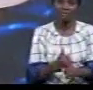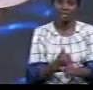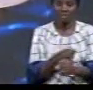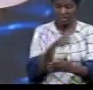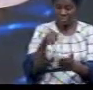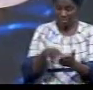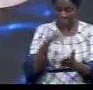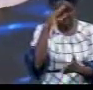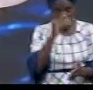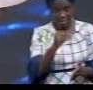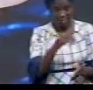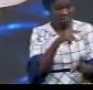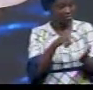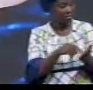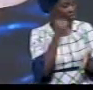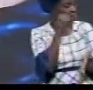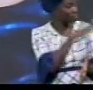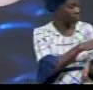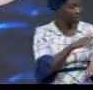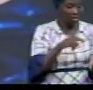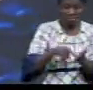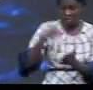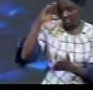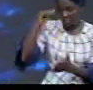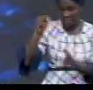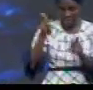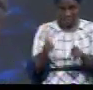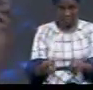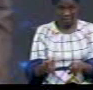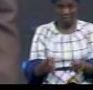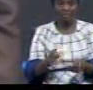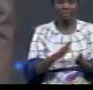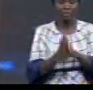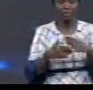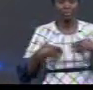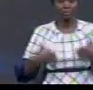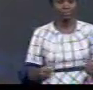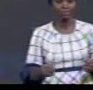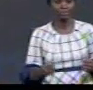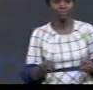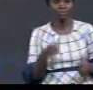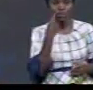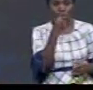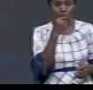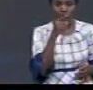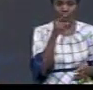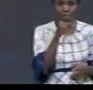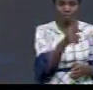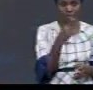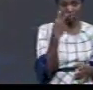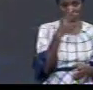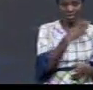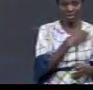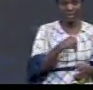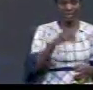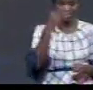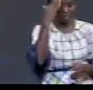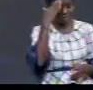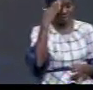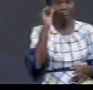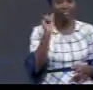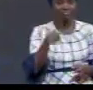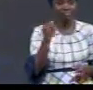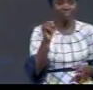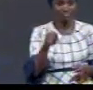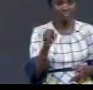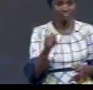this woman, this person strong, whom you see and know. Yea, the